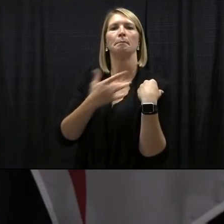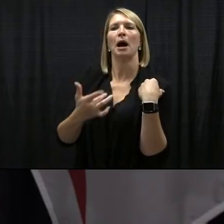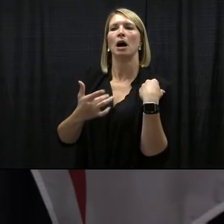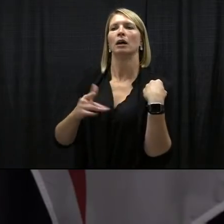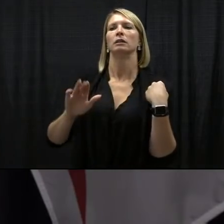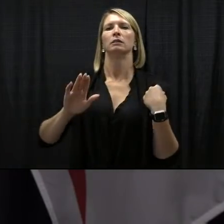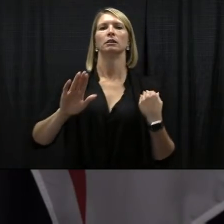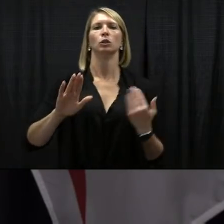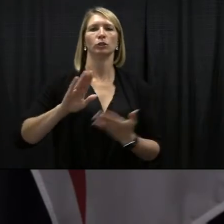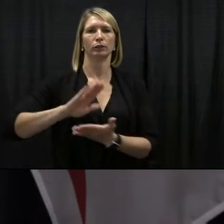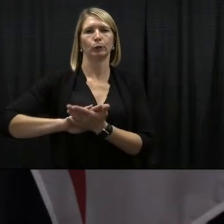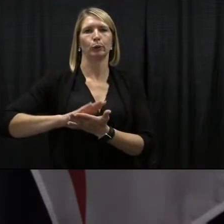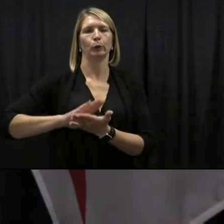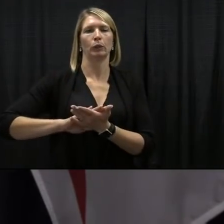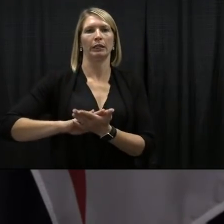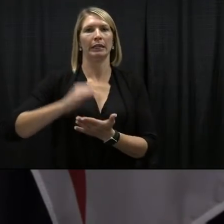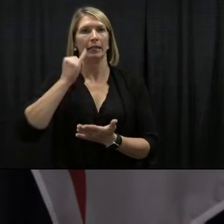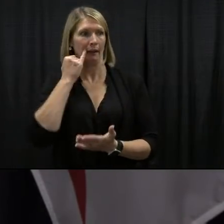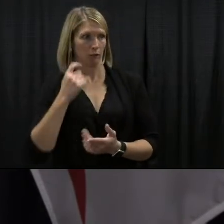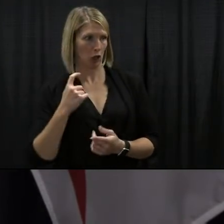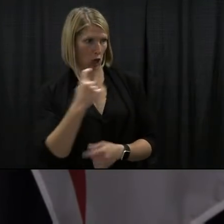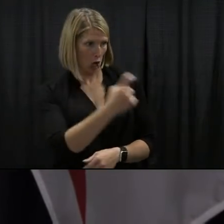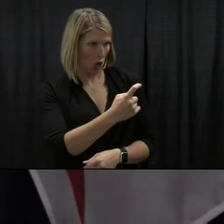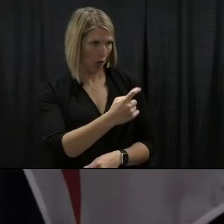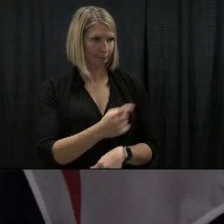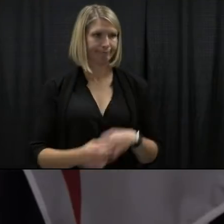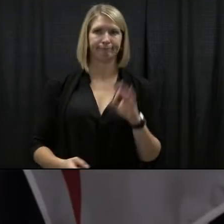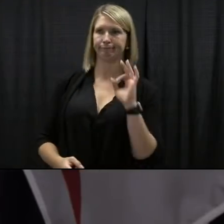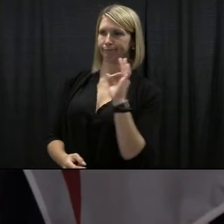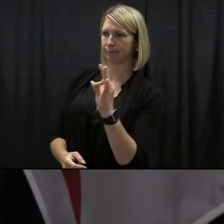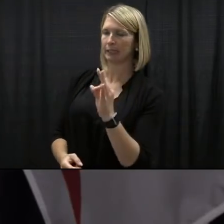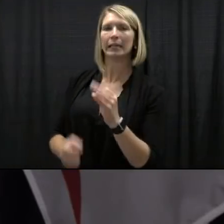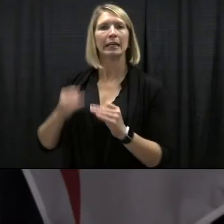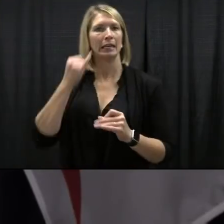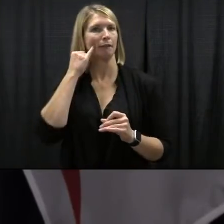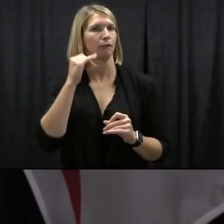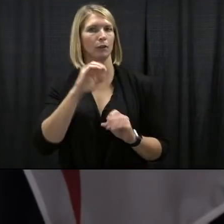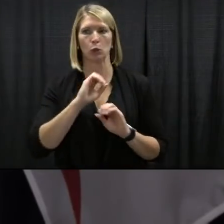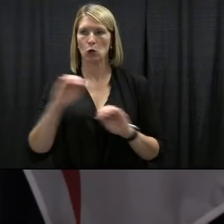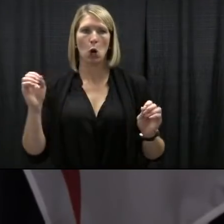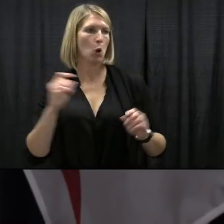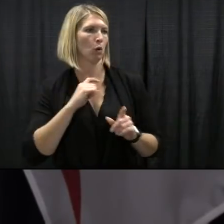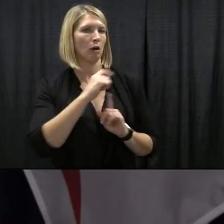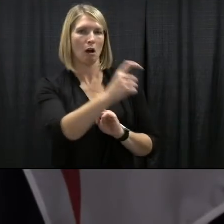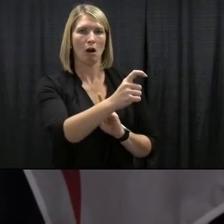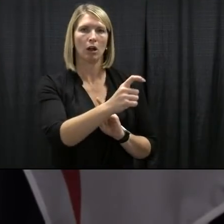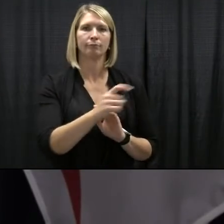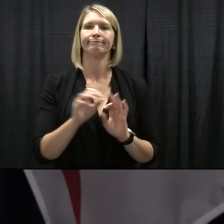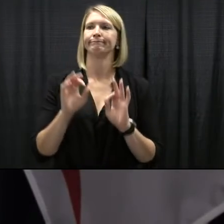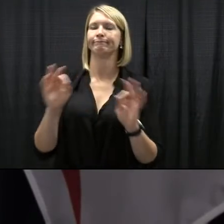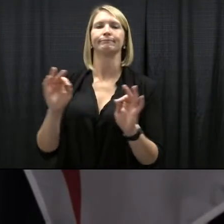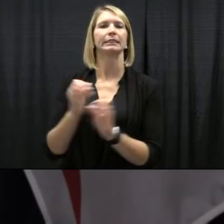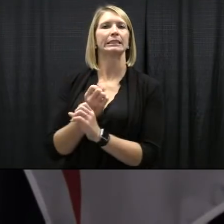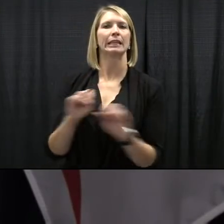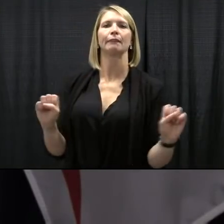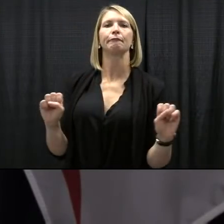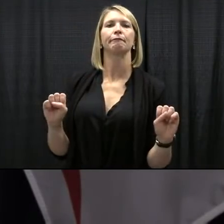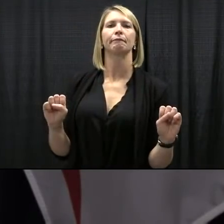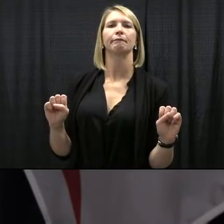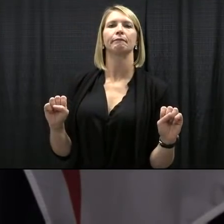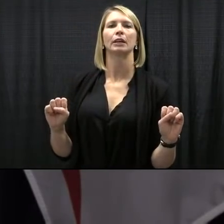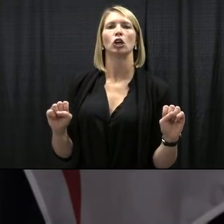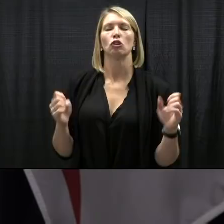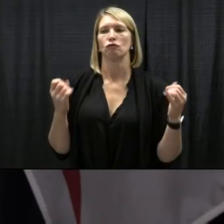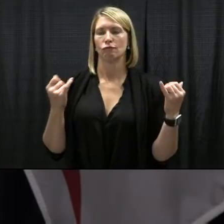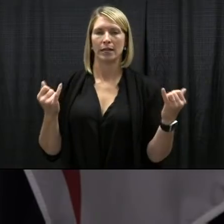heard, you have guidance, and if you haven't heard, then there's no public health risk to you. At the moment, I don't have